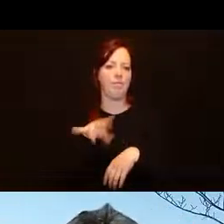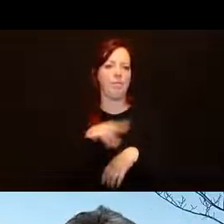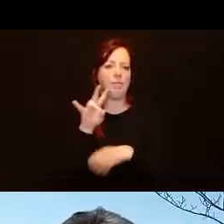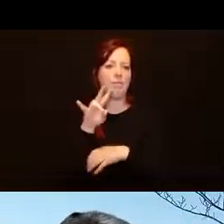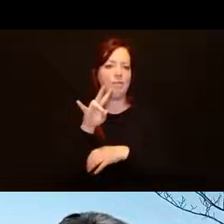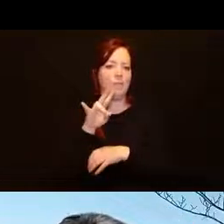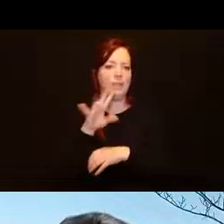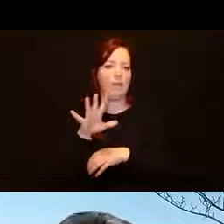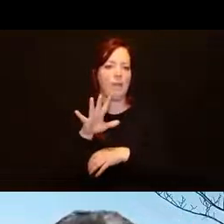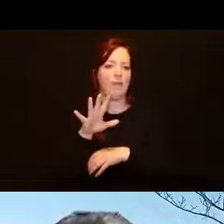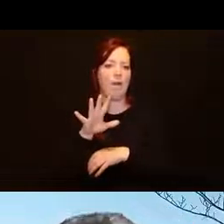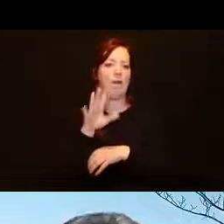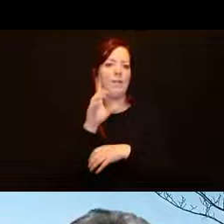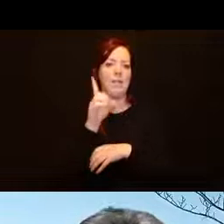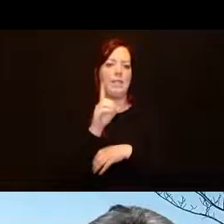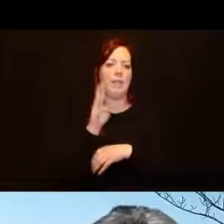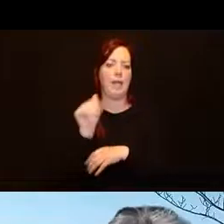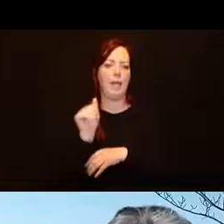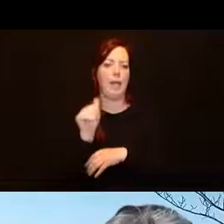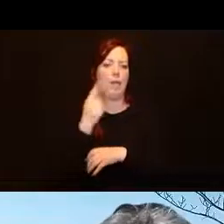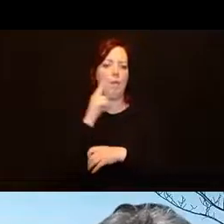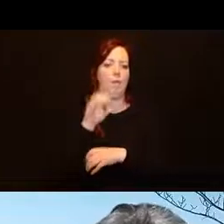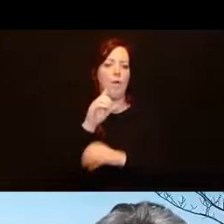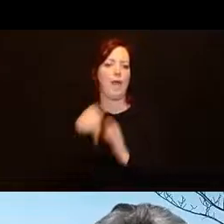other sensitive ear individuals.